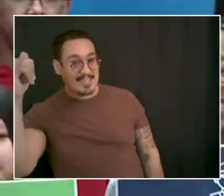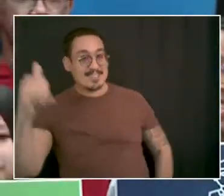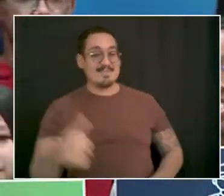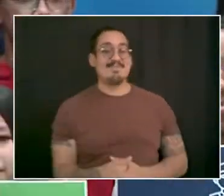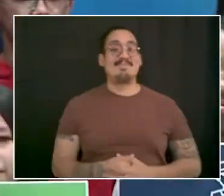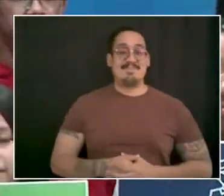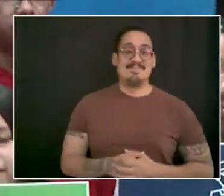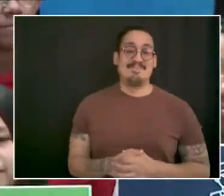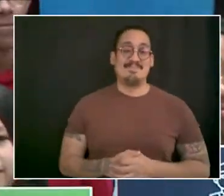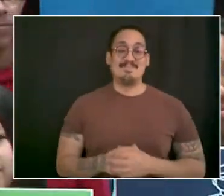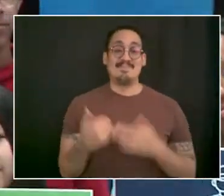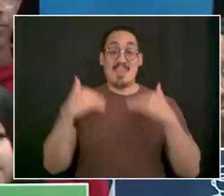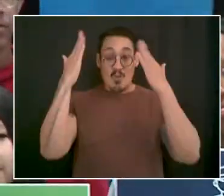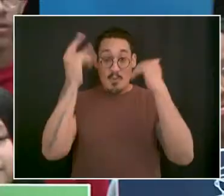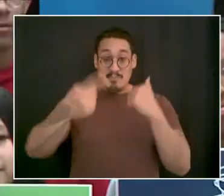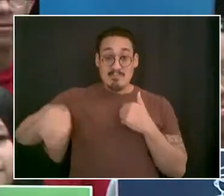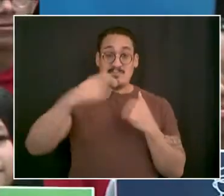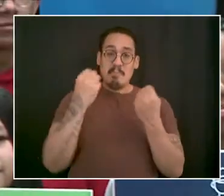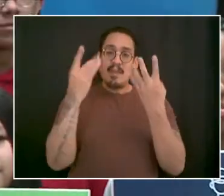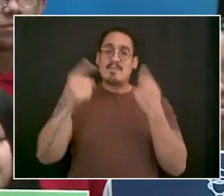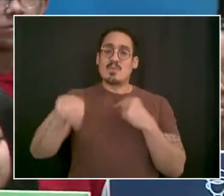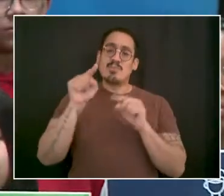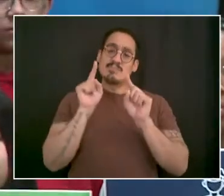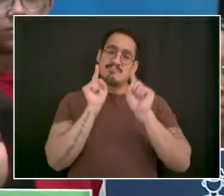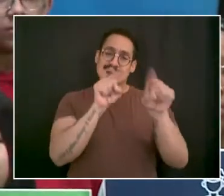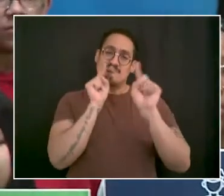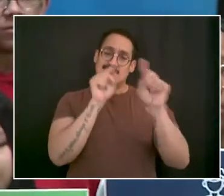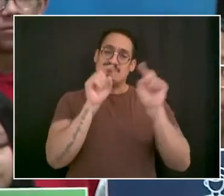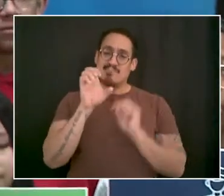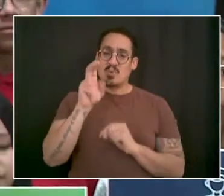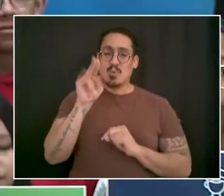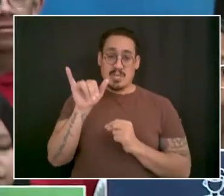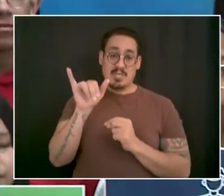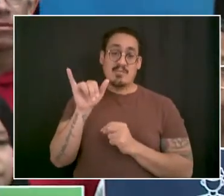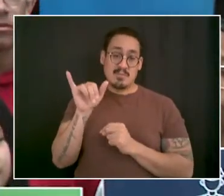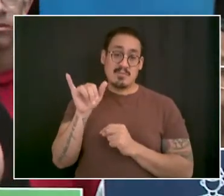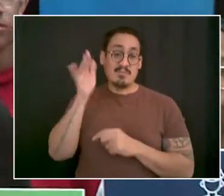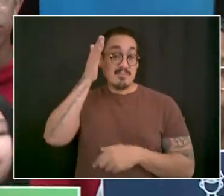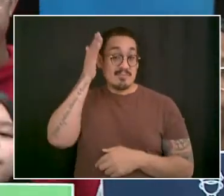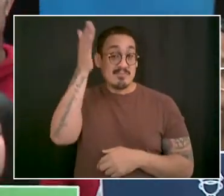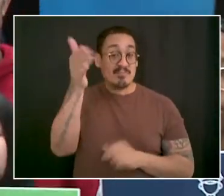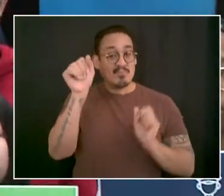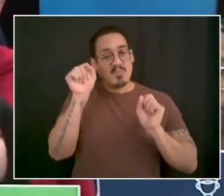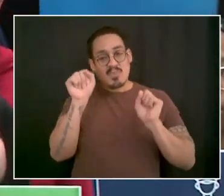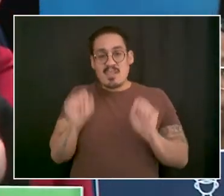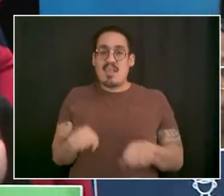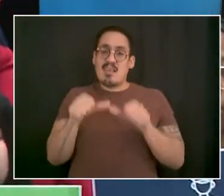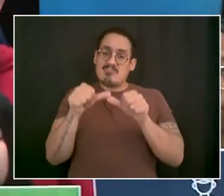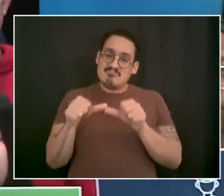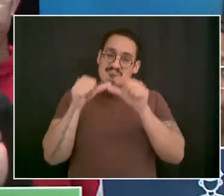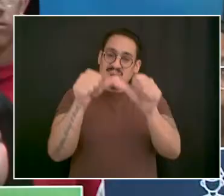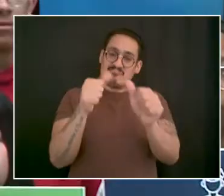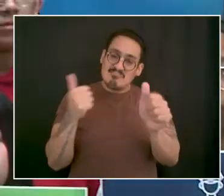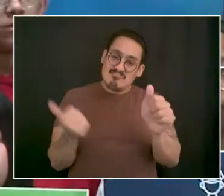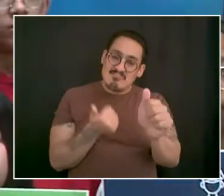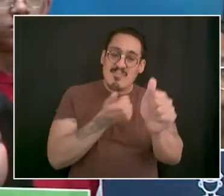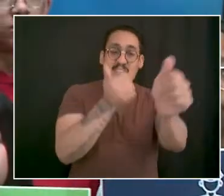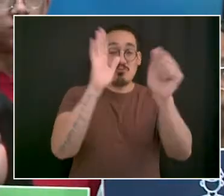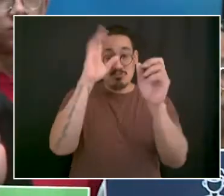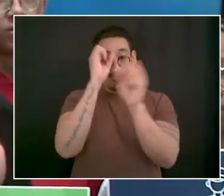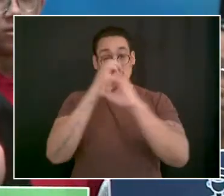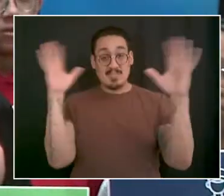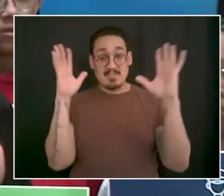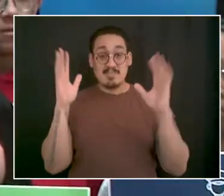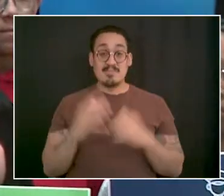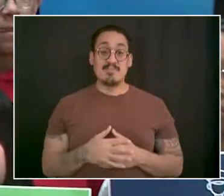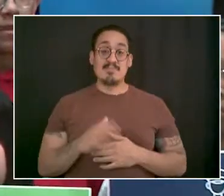I hope many of you will be attending a CUNY school in the future so that you can continue to follow your dreams. Our